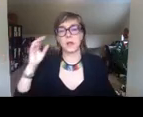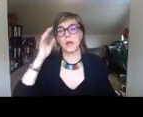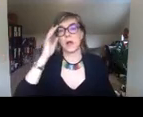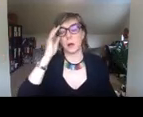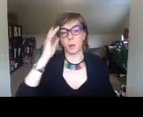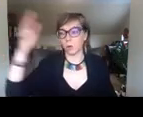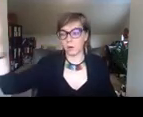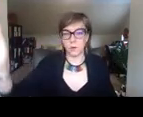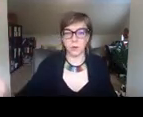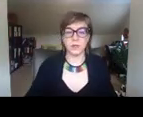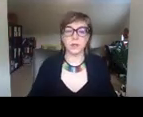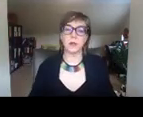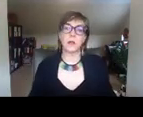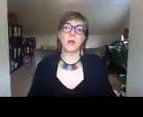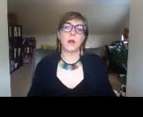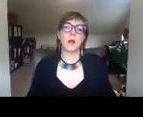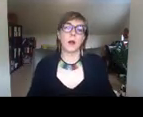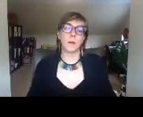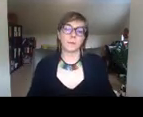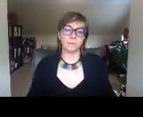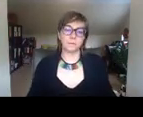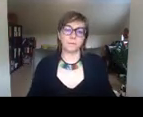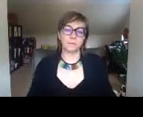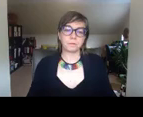us, or another person